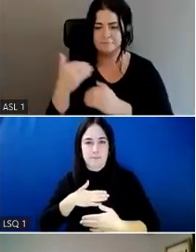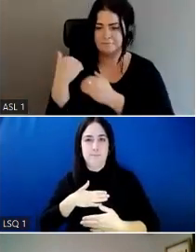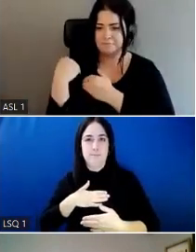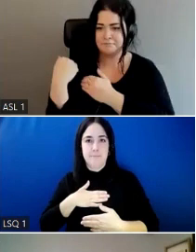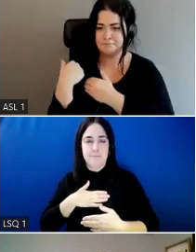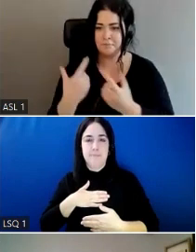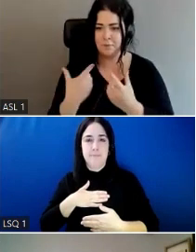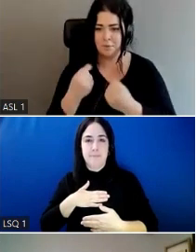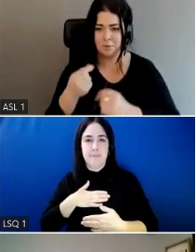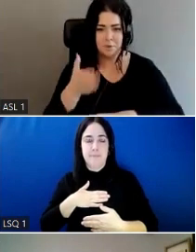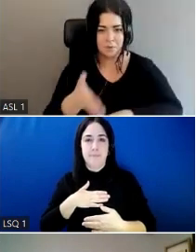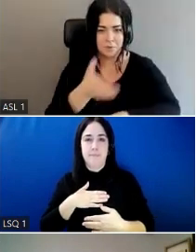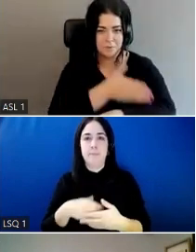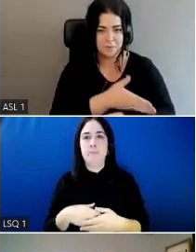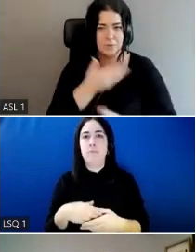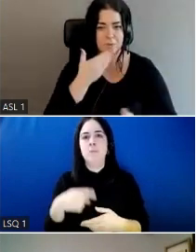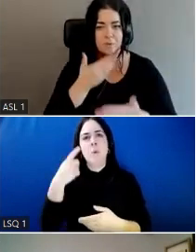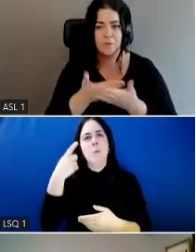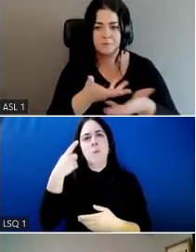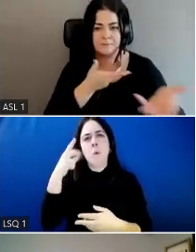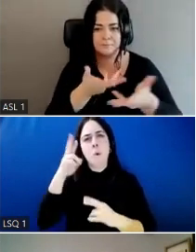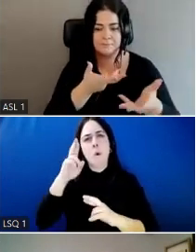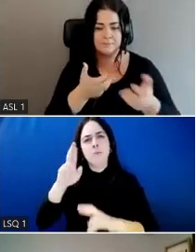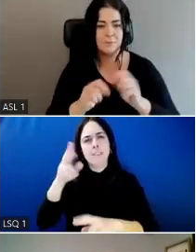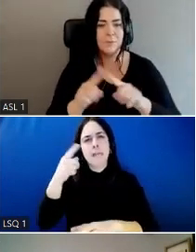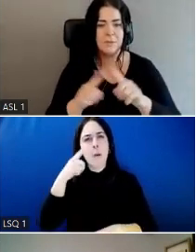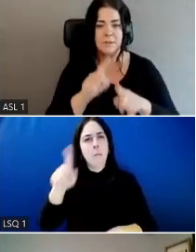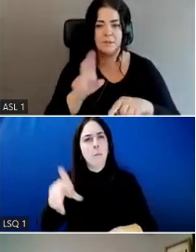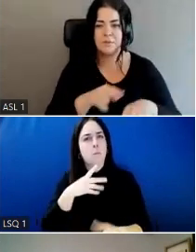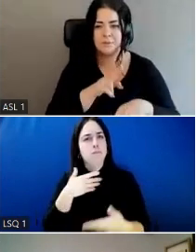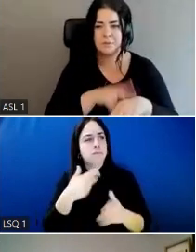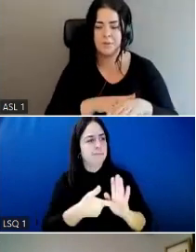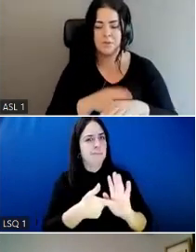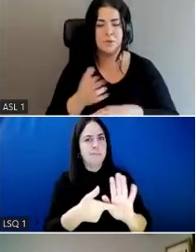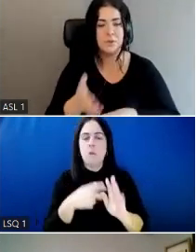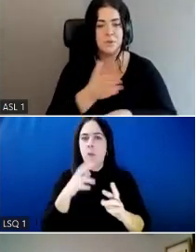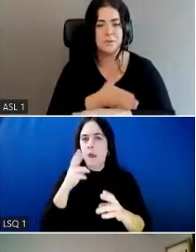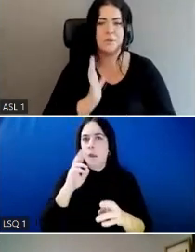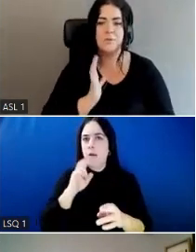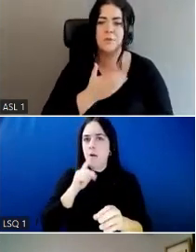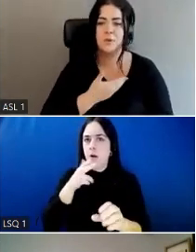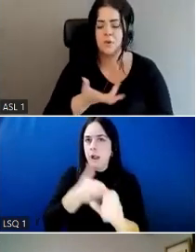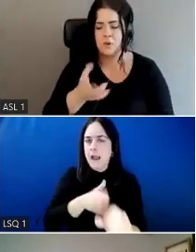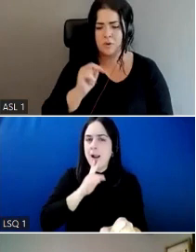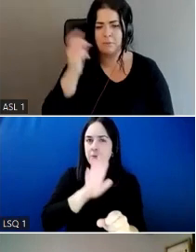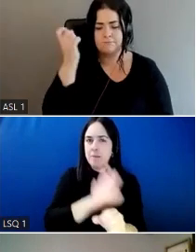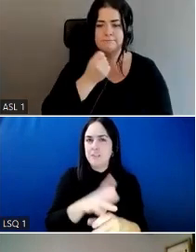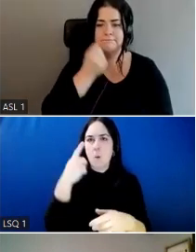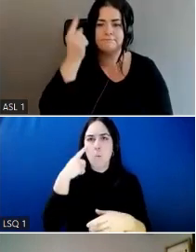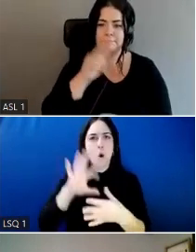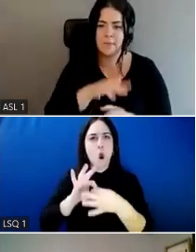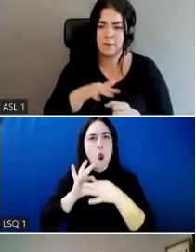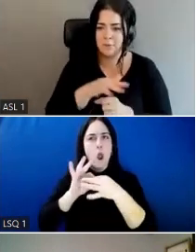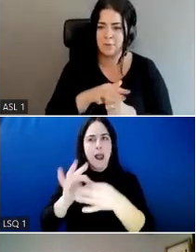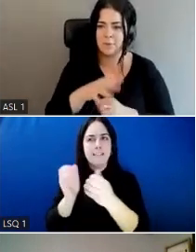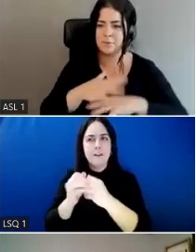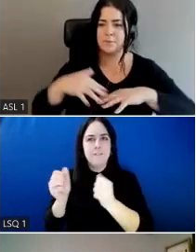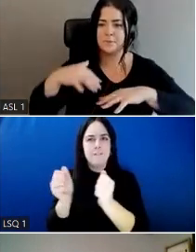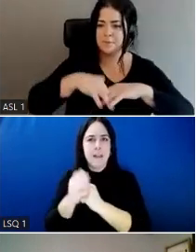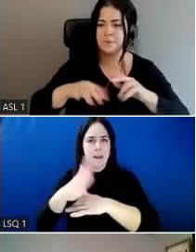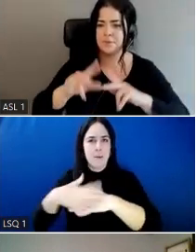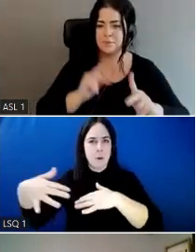in improving relationships between nations and to improving our own understanding of local Indigenous peoples and